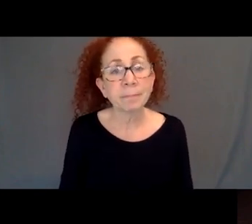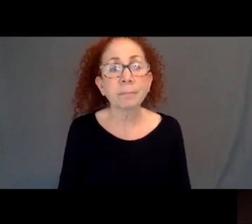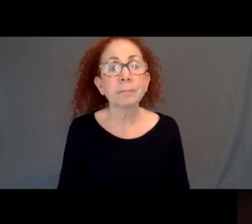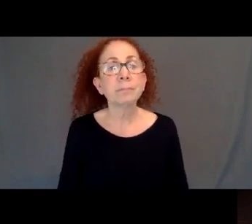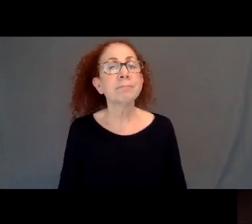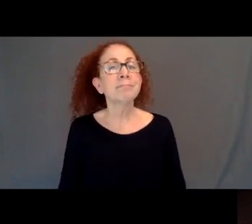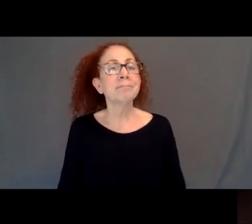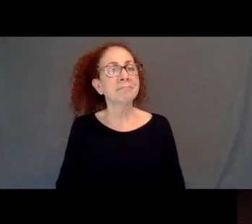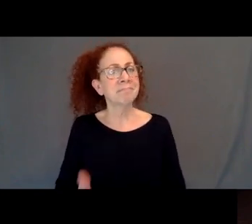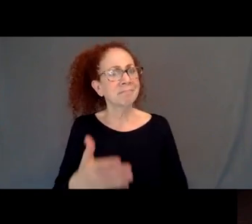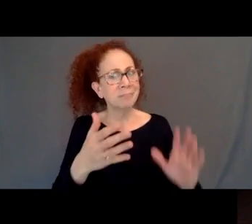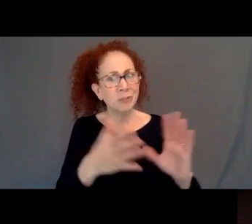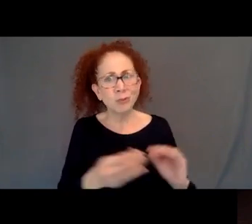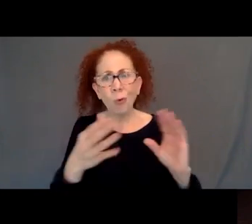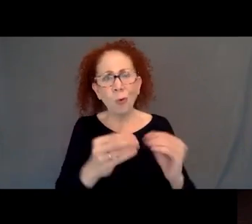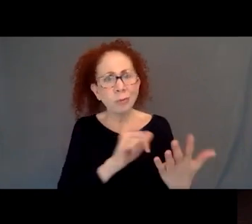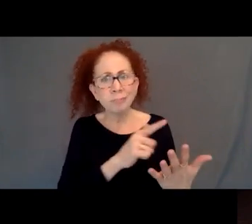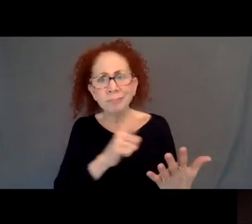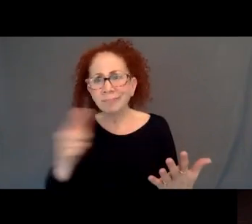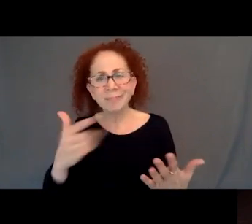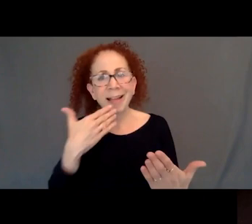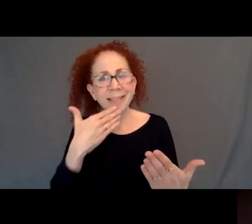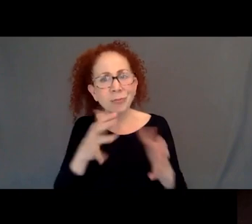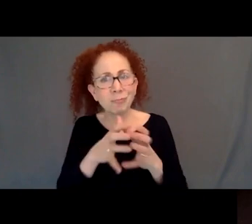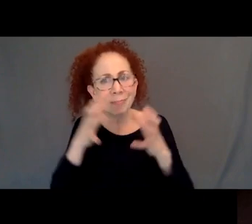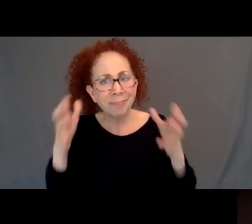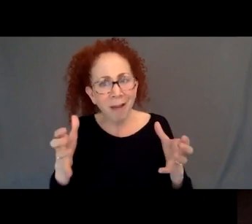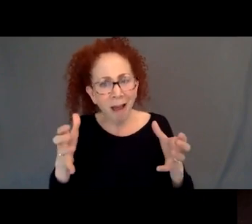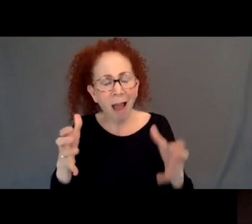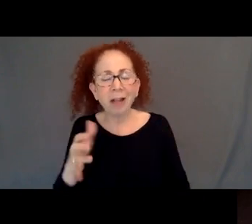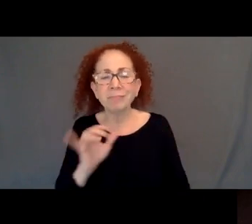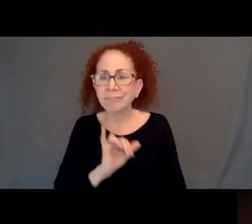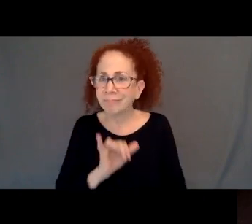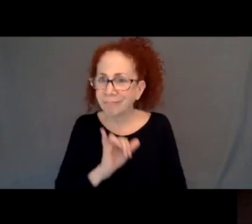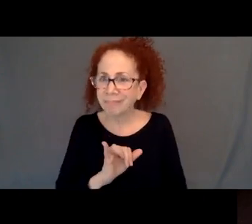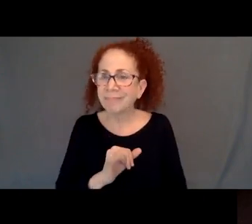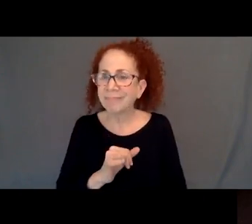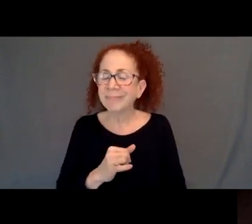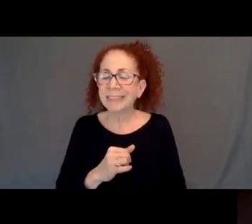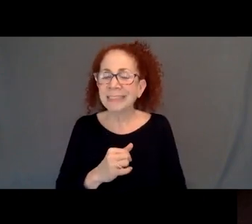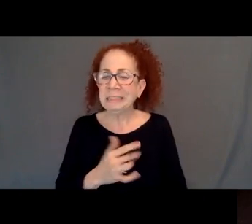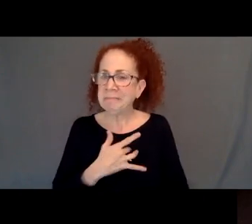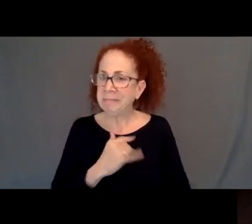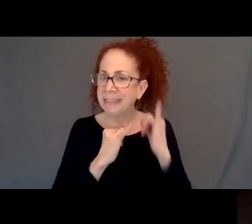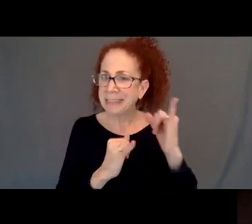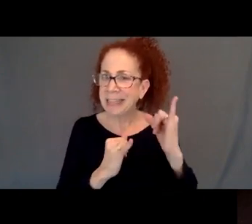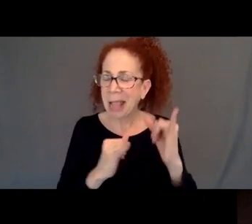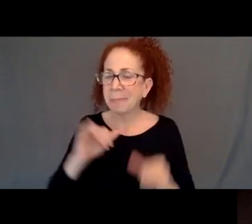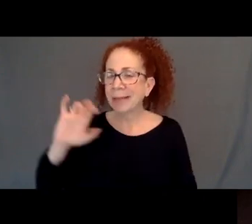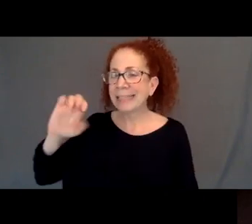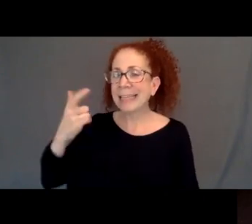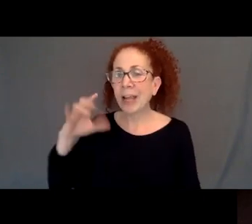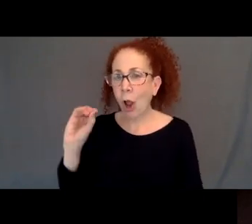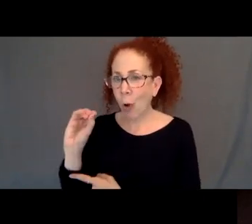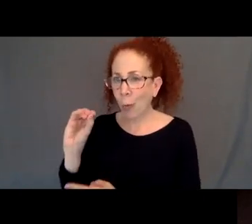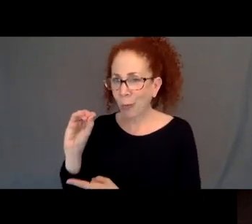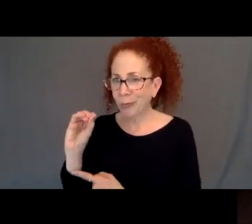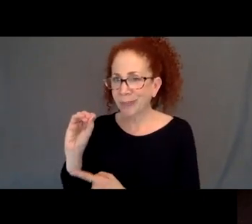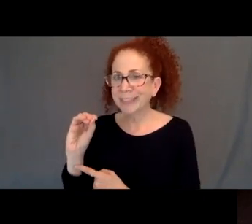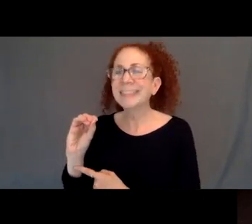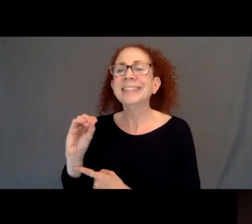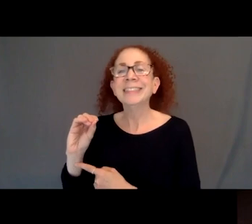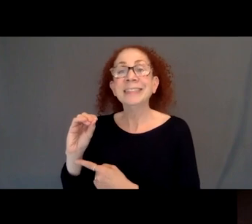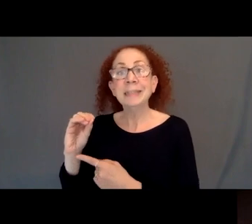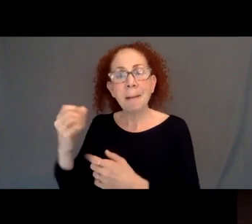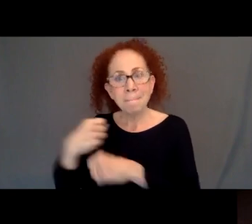Thanks for all of the stories about dance. I really identify with the way ego and spirit makes your body want to do things that the